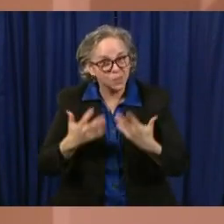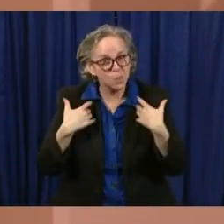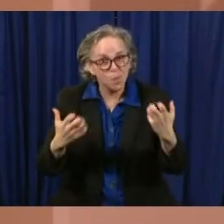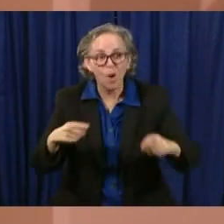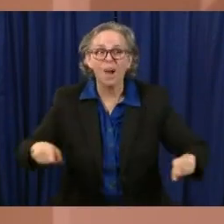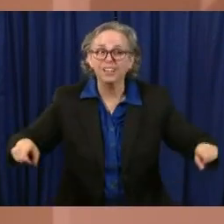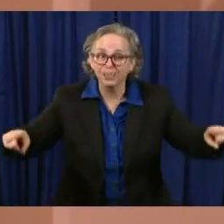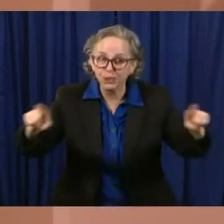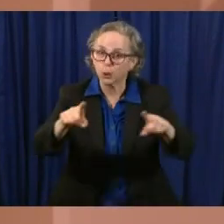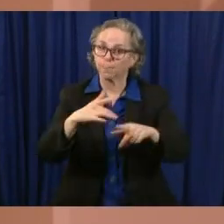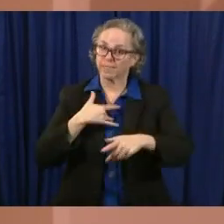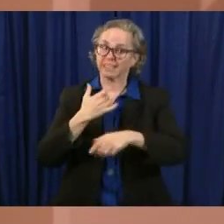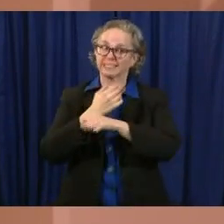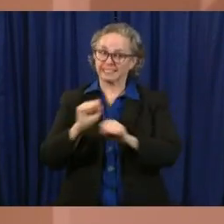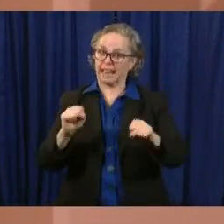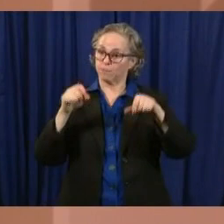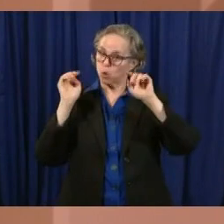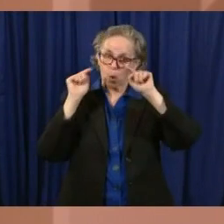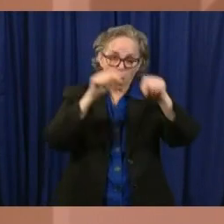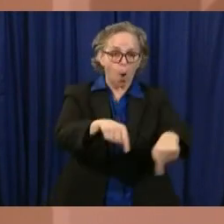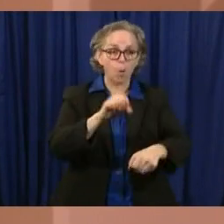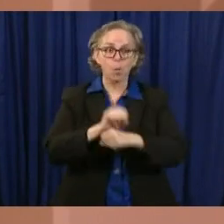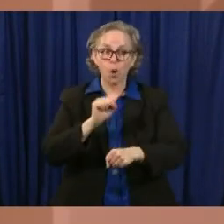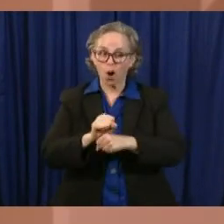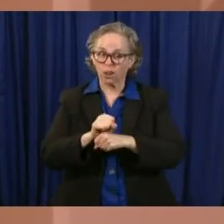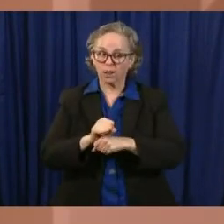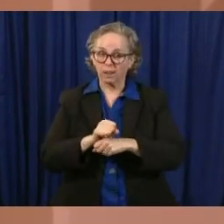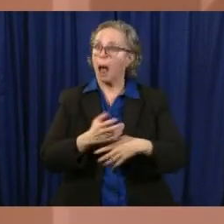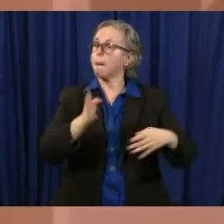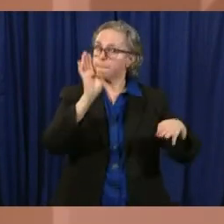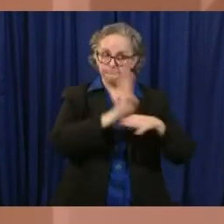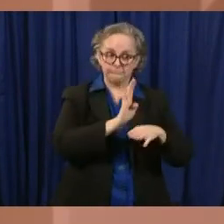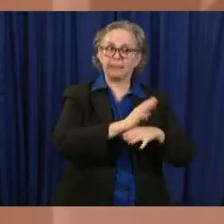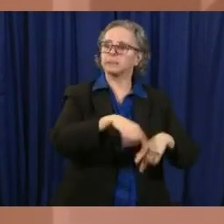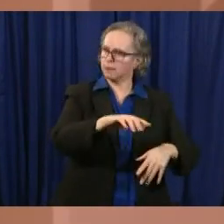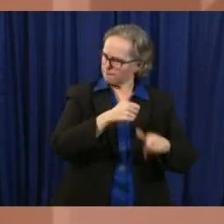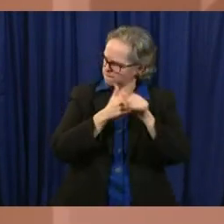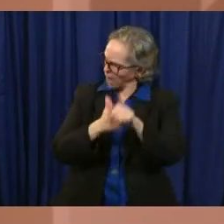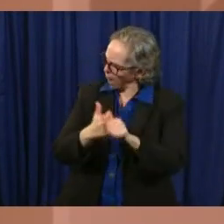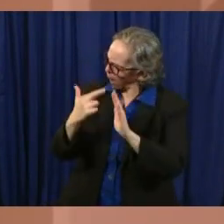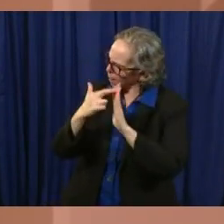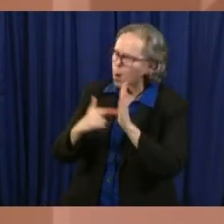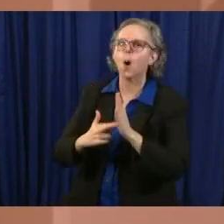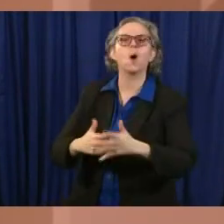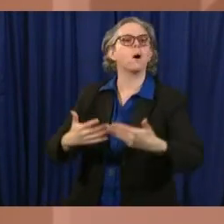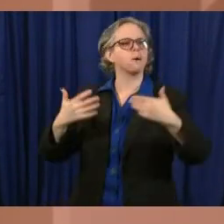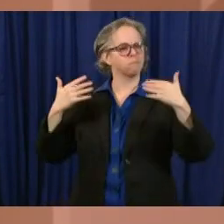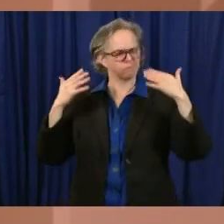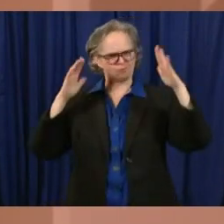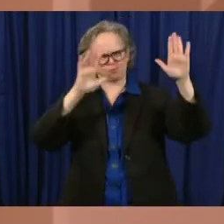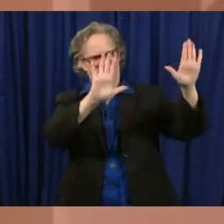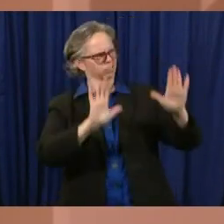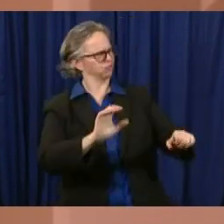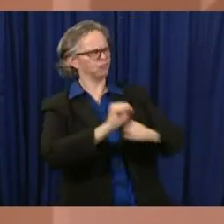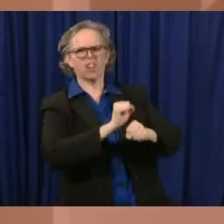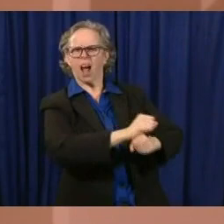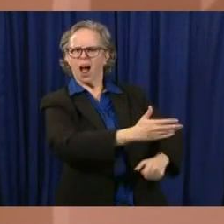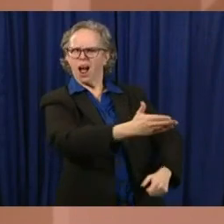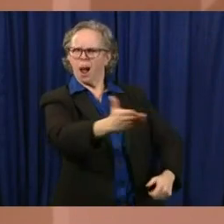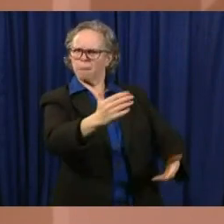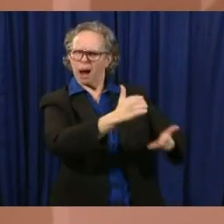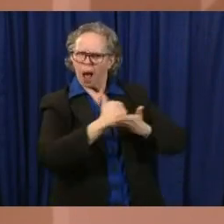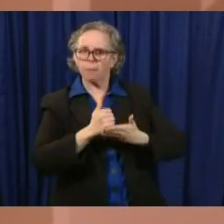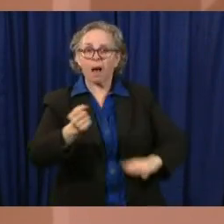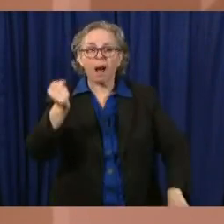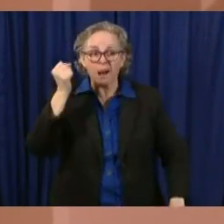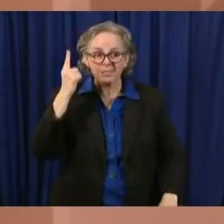who are complying with the order are doing a great job at helping us understand how we can continue to develop this